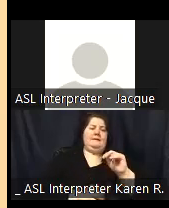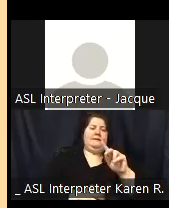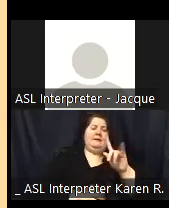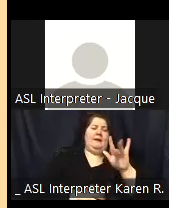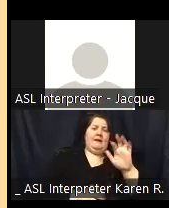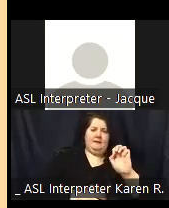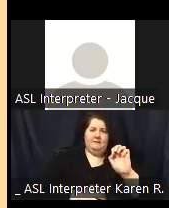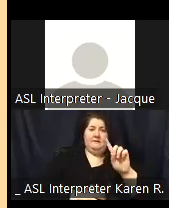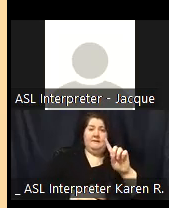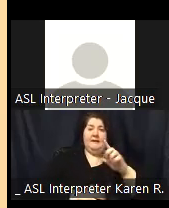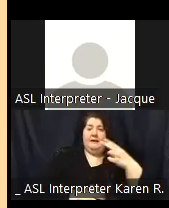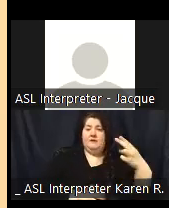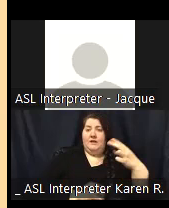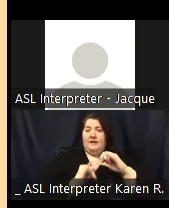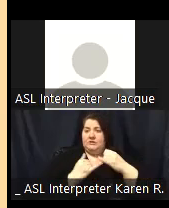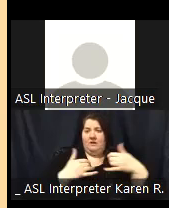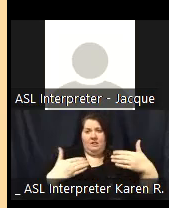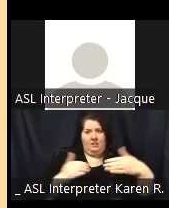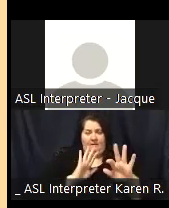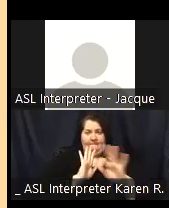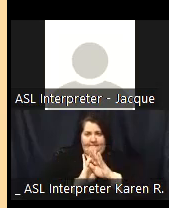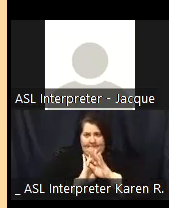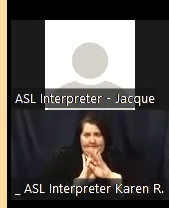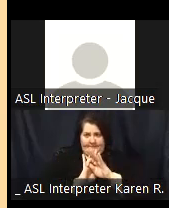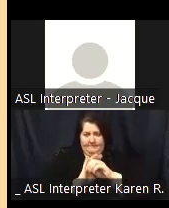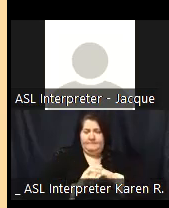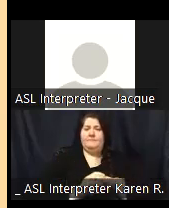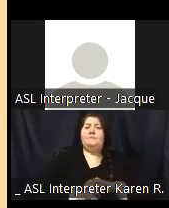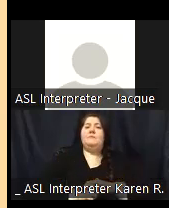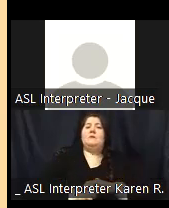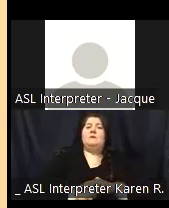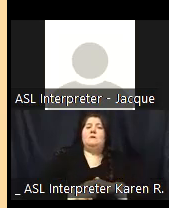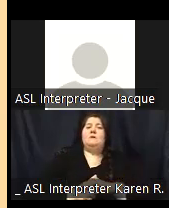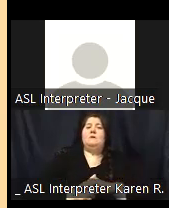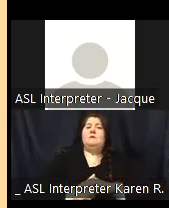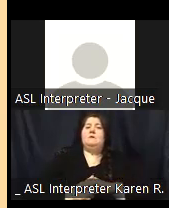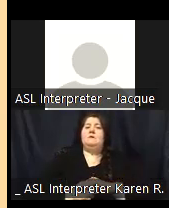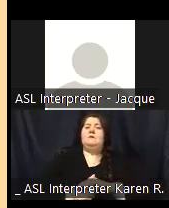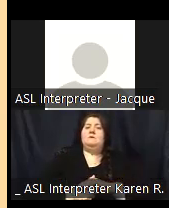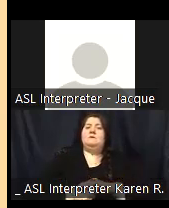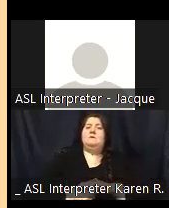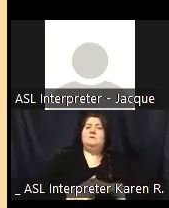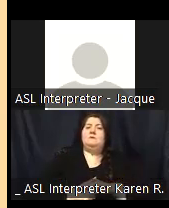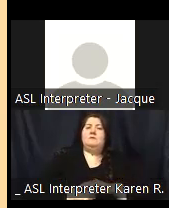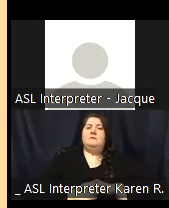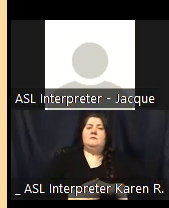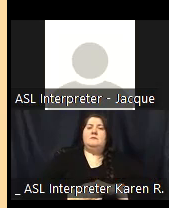when a DHH agency has not yet been chosen? And so you'll see this is a family has